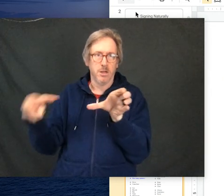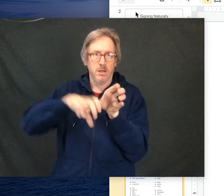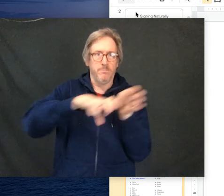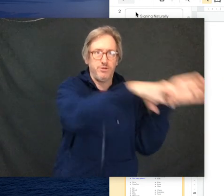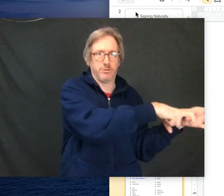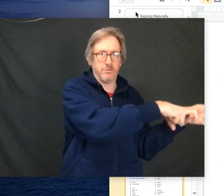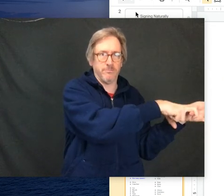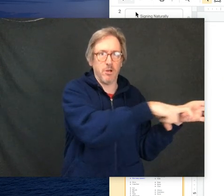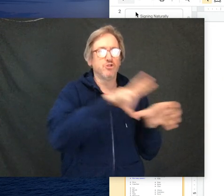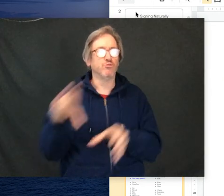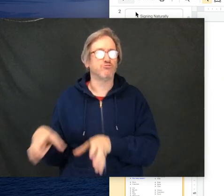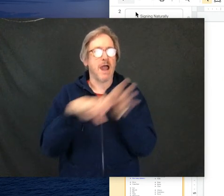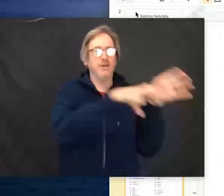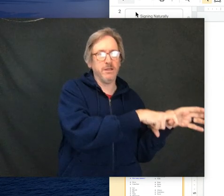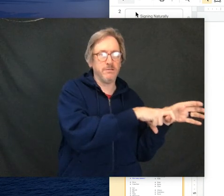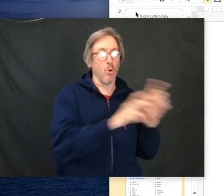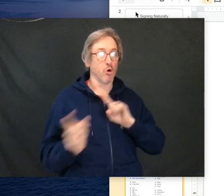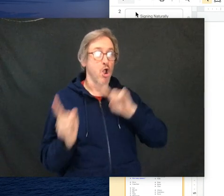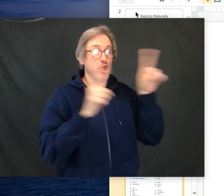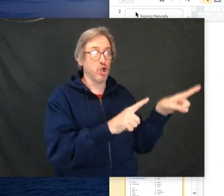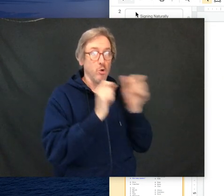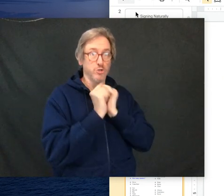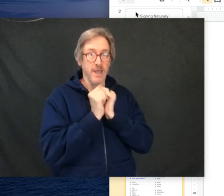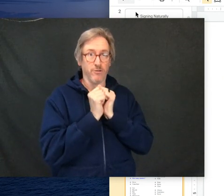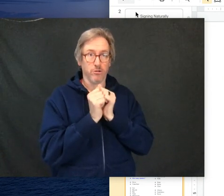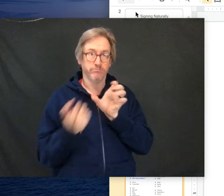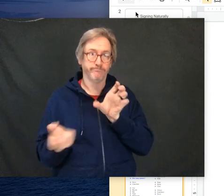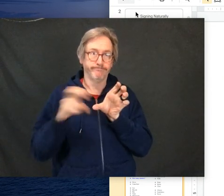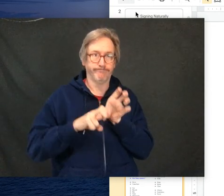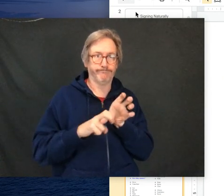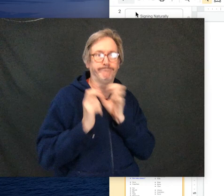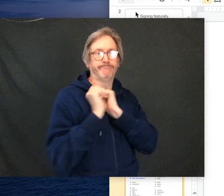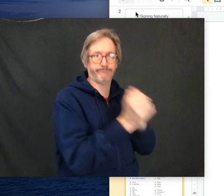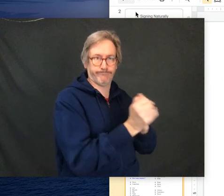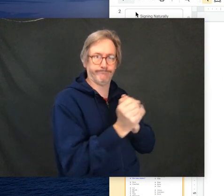So to ride with or go together.